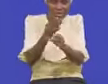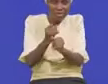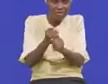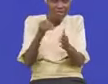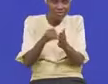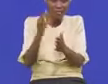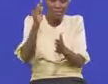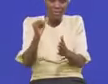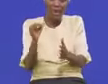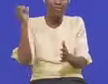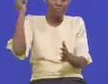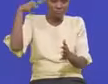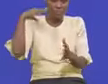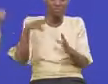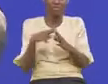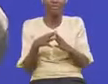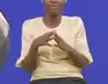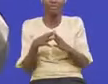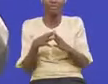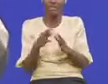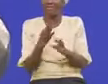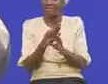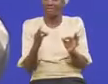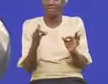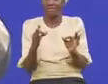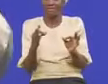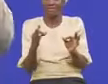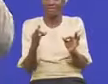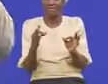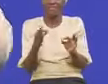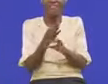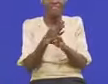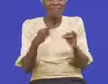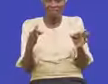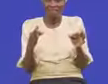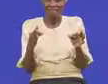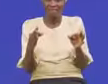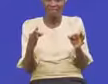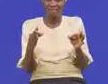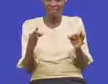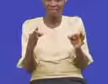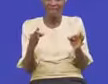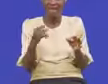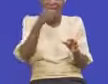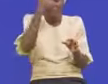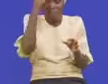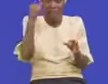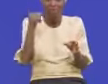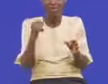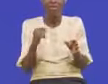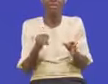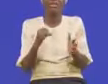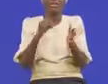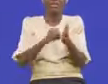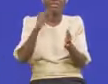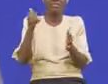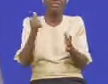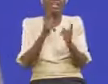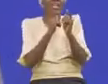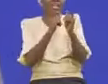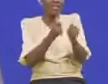amon vave kuela tia choho vovo kwakpo vovo kwakpo because it's a gift coming from